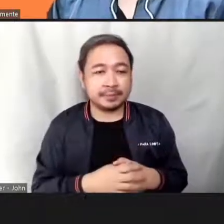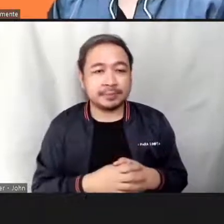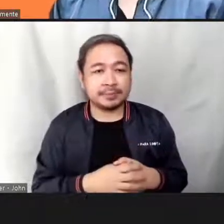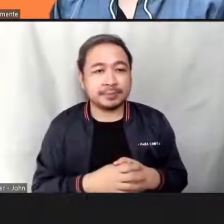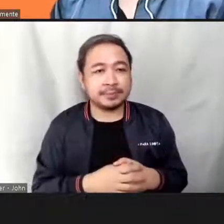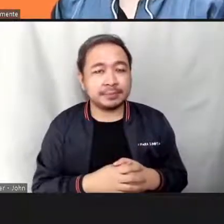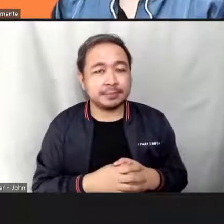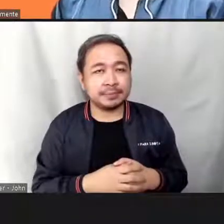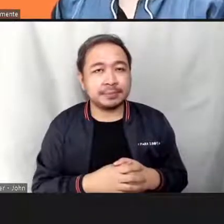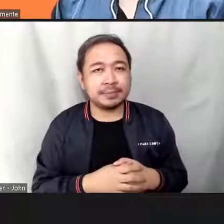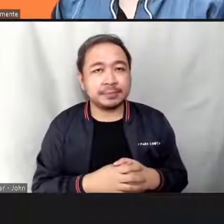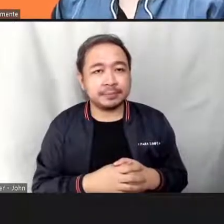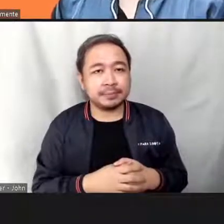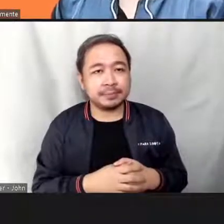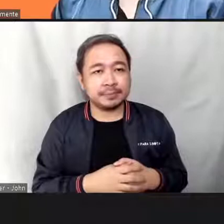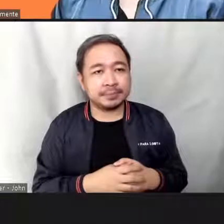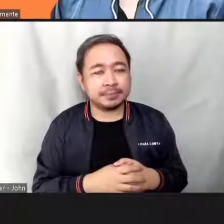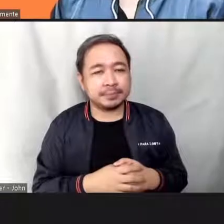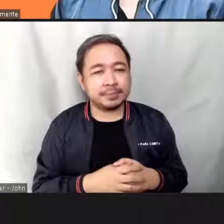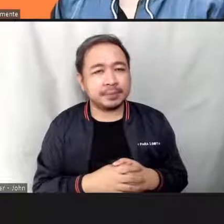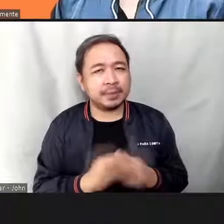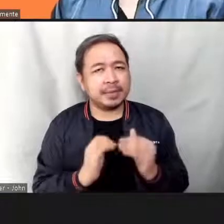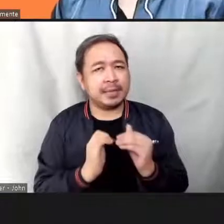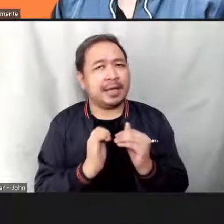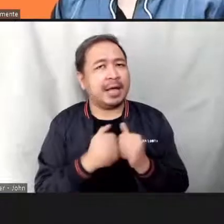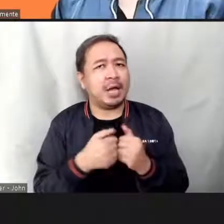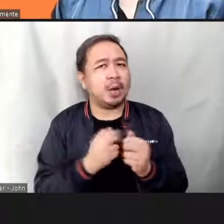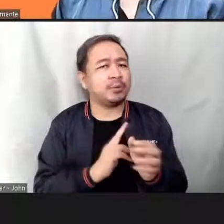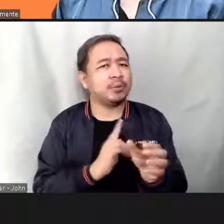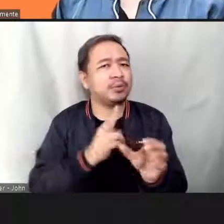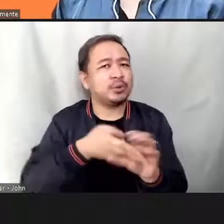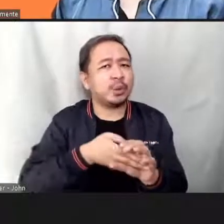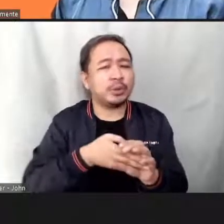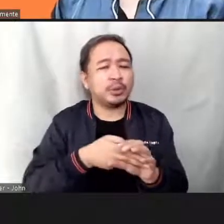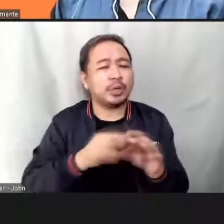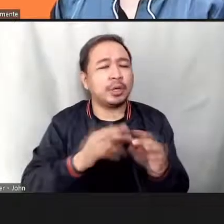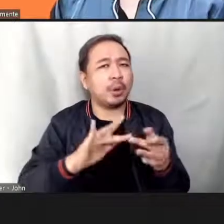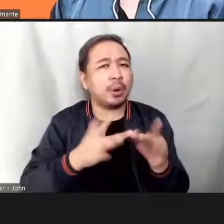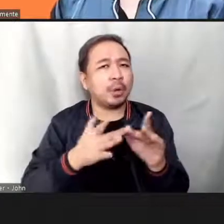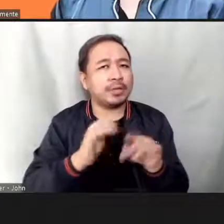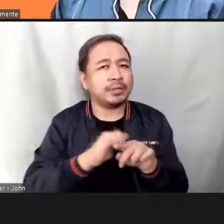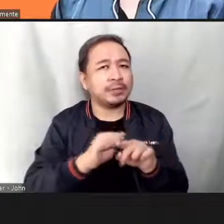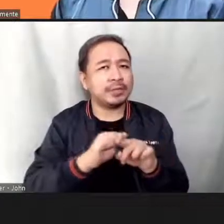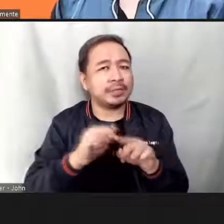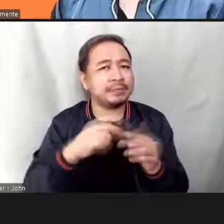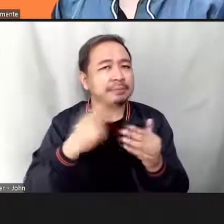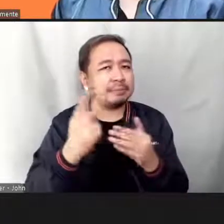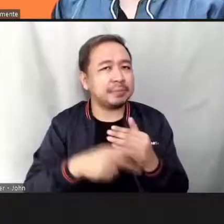How can we enroll to the online training programs? Dr. Amel?